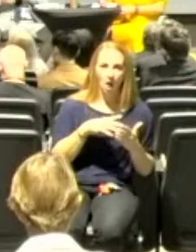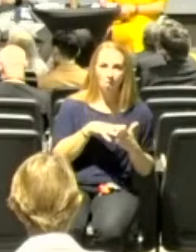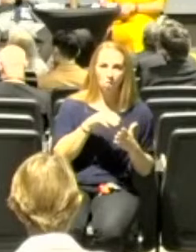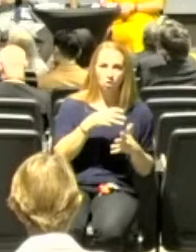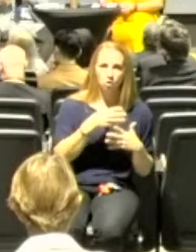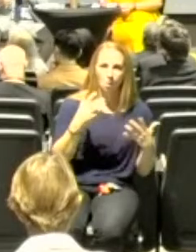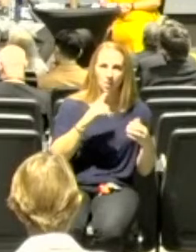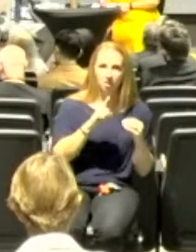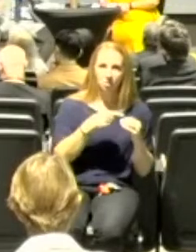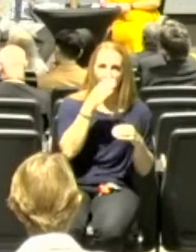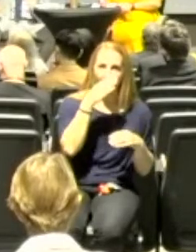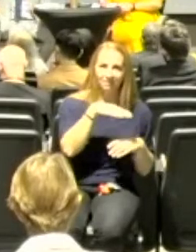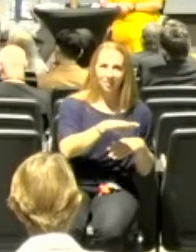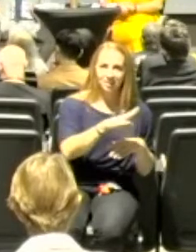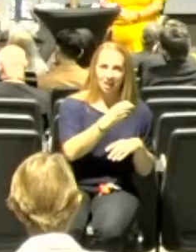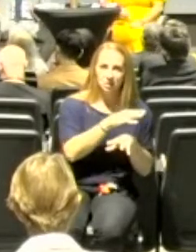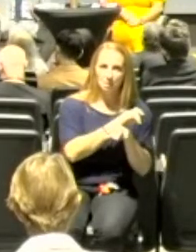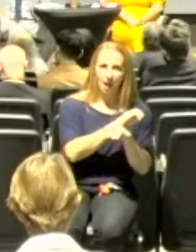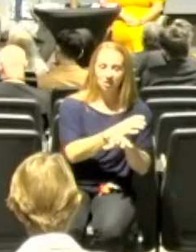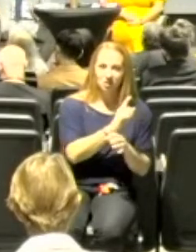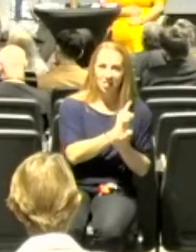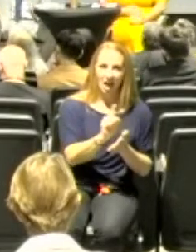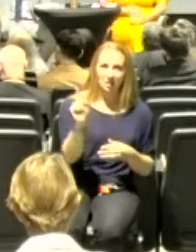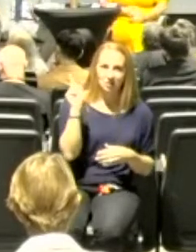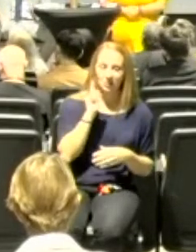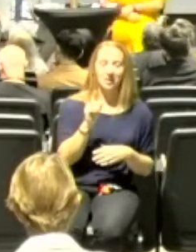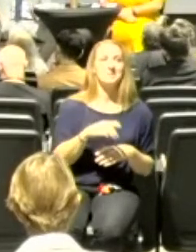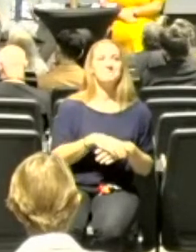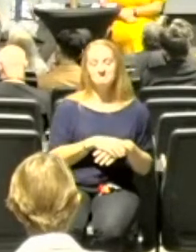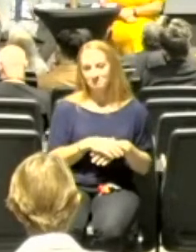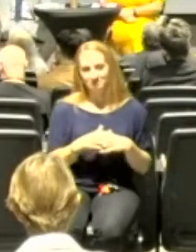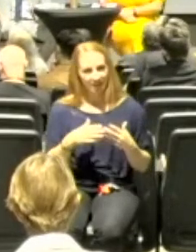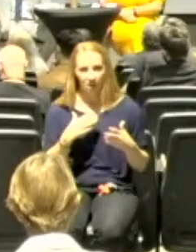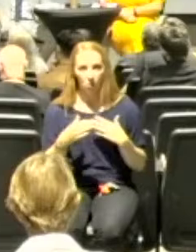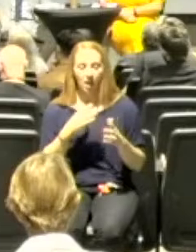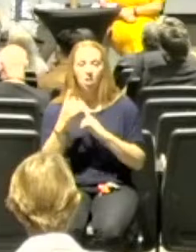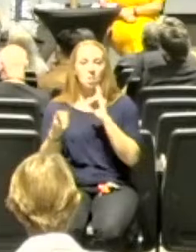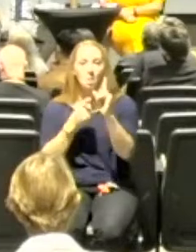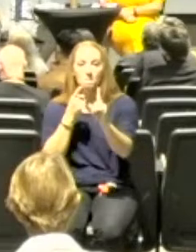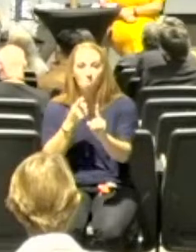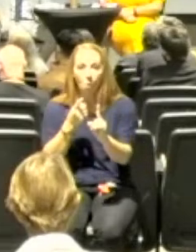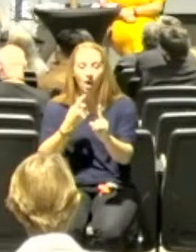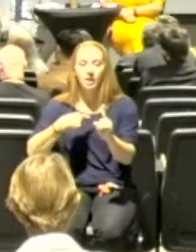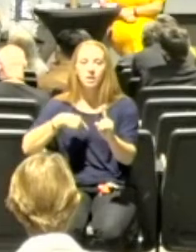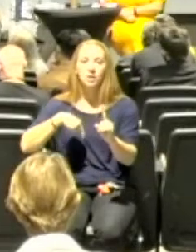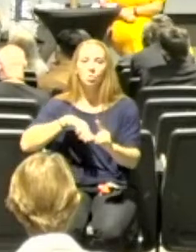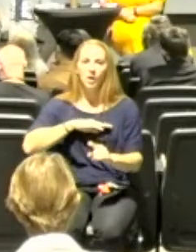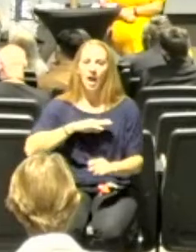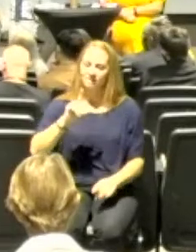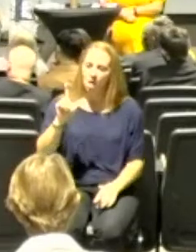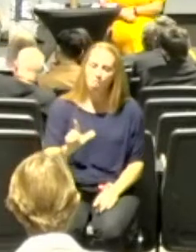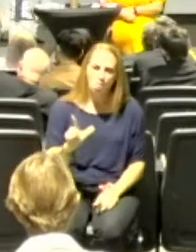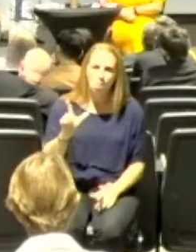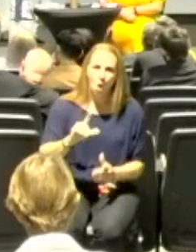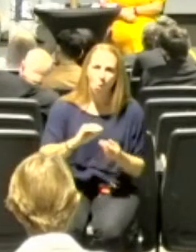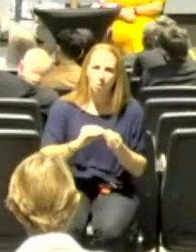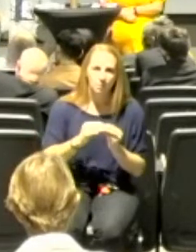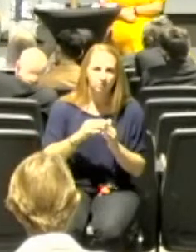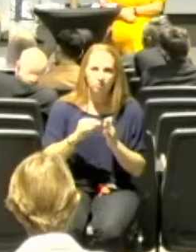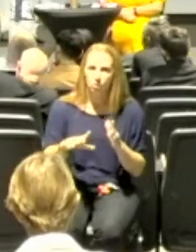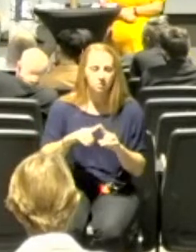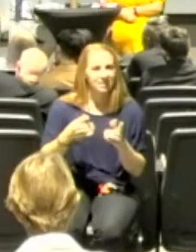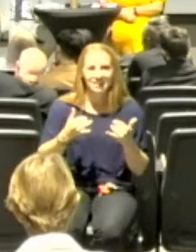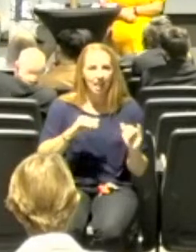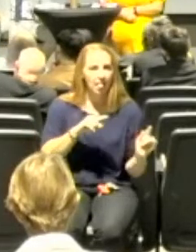and spiders and owls than I ever needed to know. But the point is, we had a low number of students attend, but they attended. We